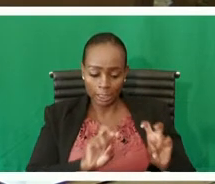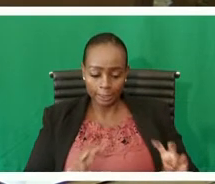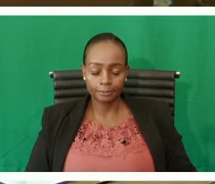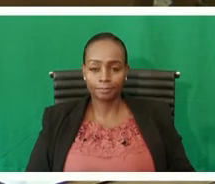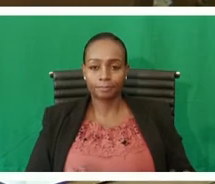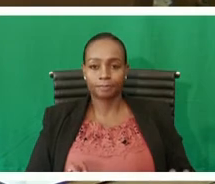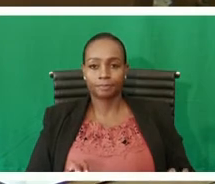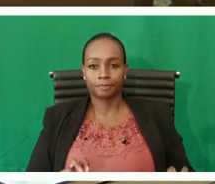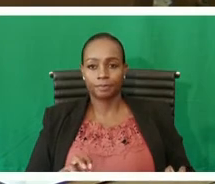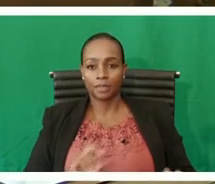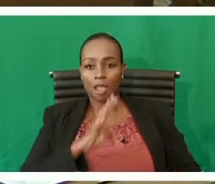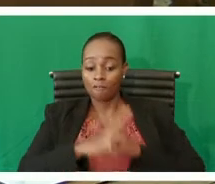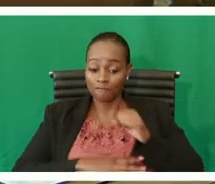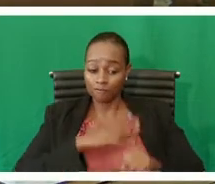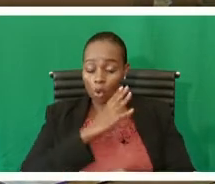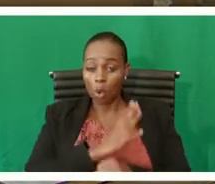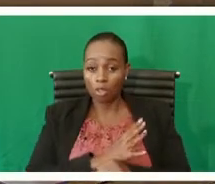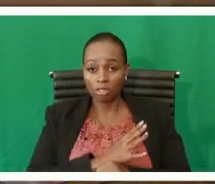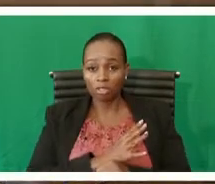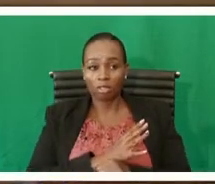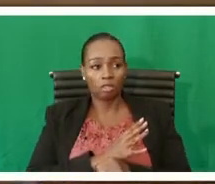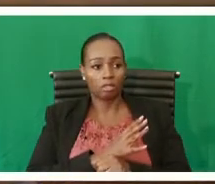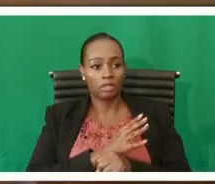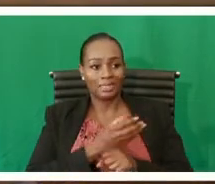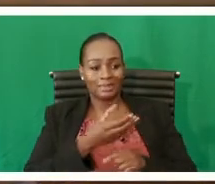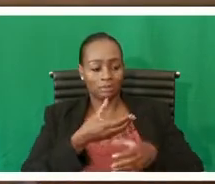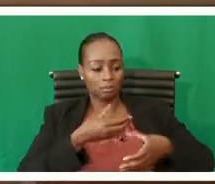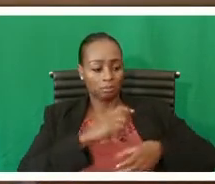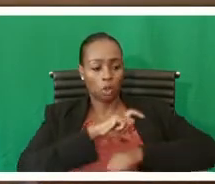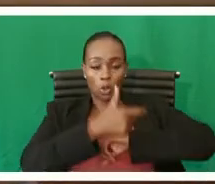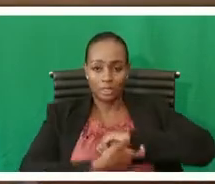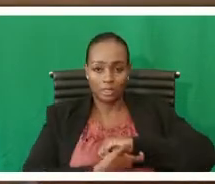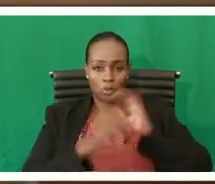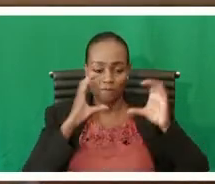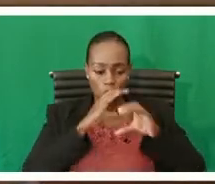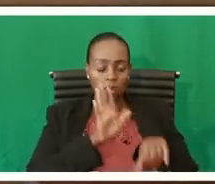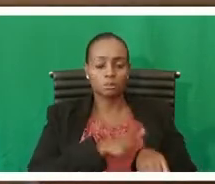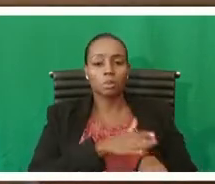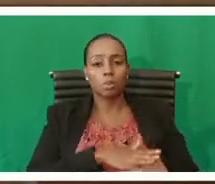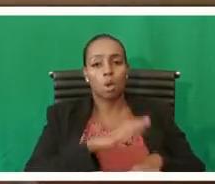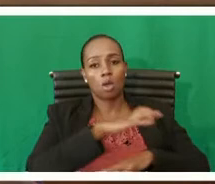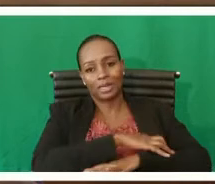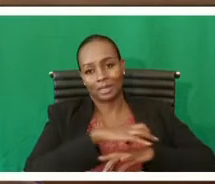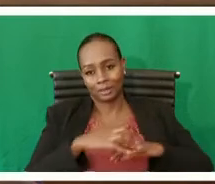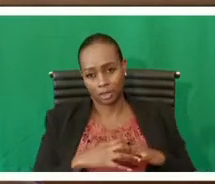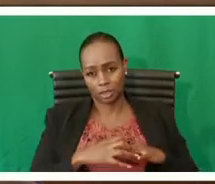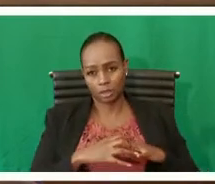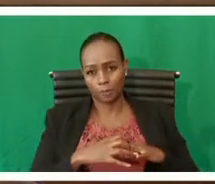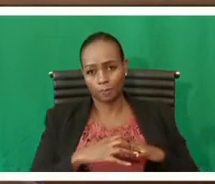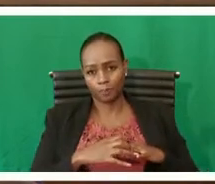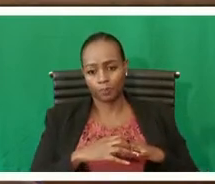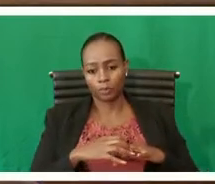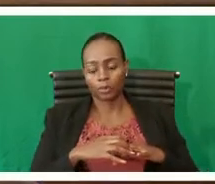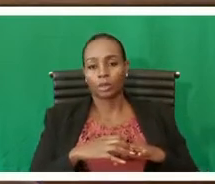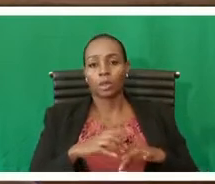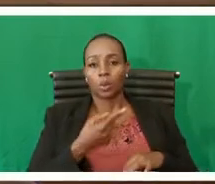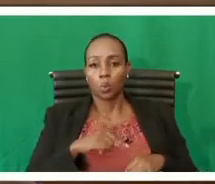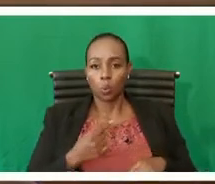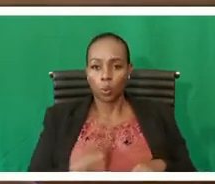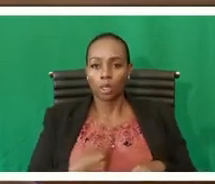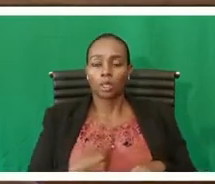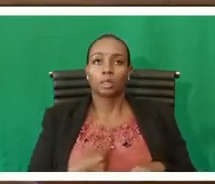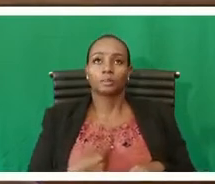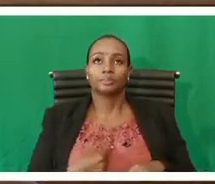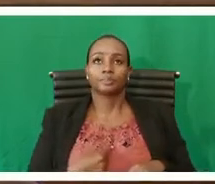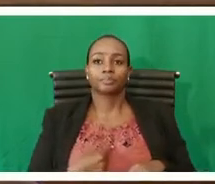of the Fourth Industrial Revolution technologies in agriculture. We are rolling out